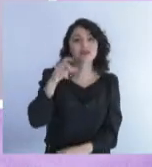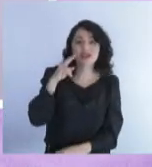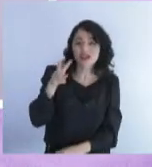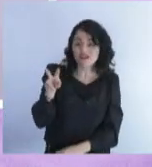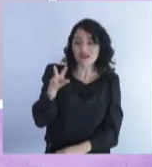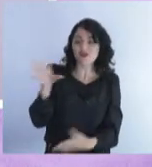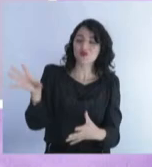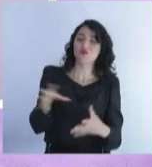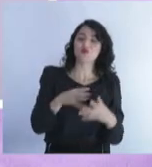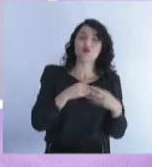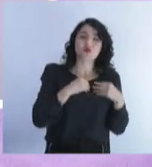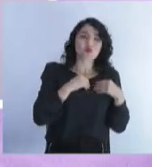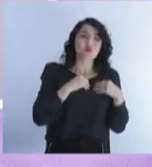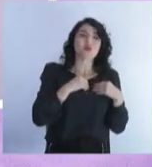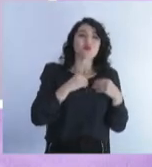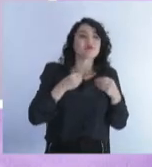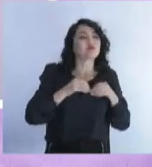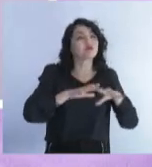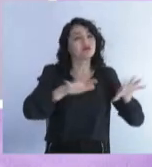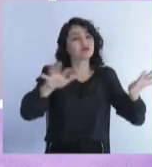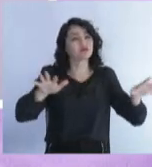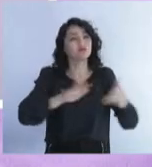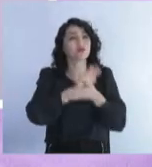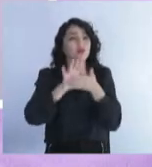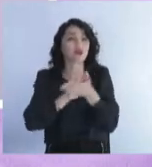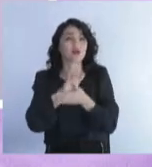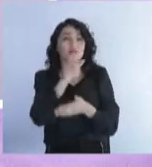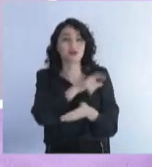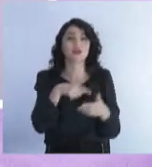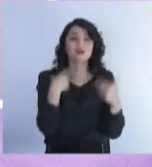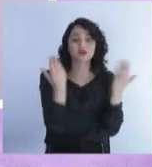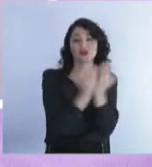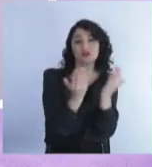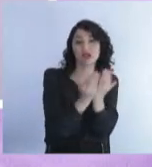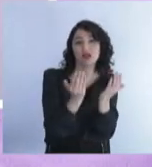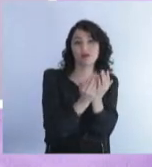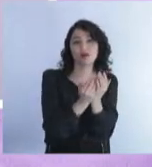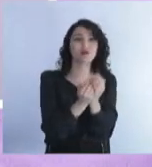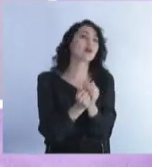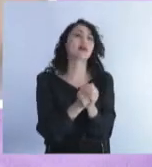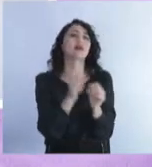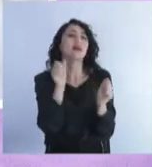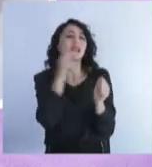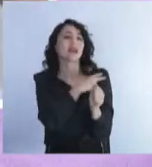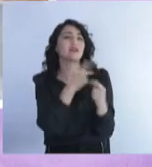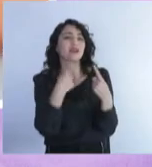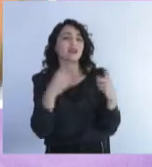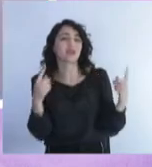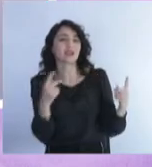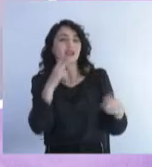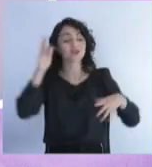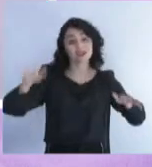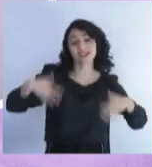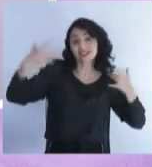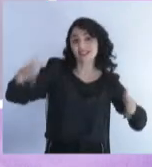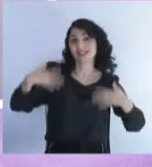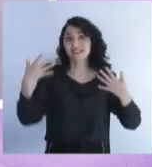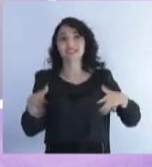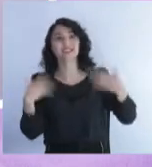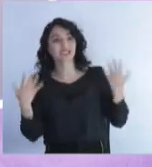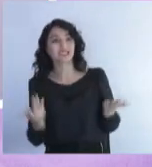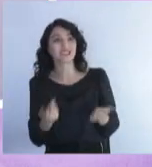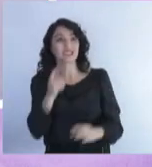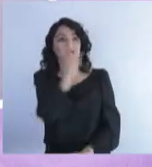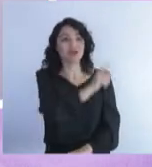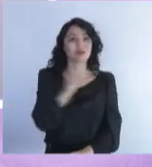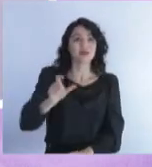that emotion. In fact, there's a study at Yale with bosses and teams, and it turns out if the boss is in a positive mood, people